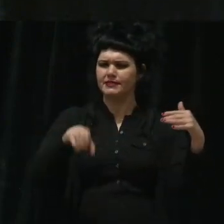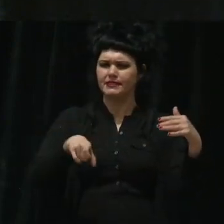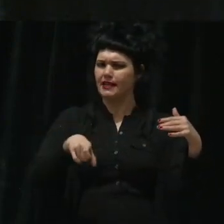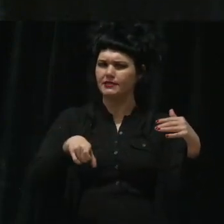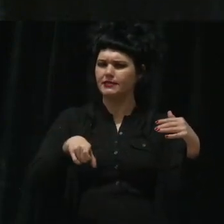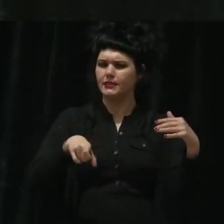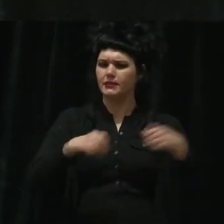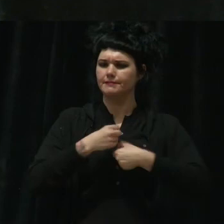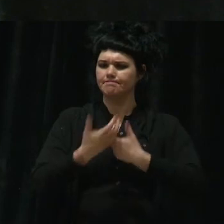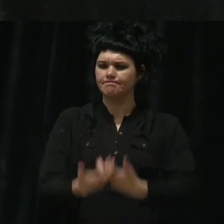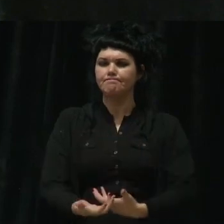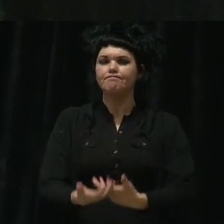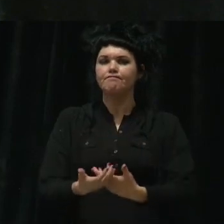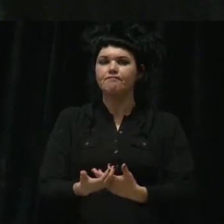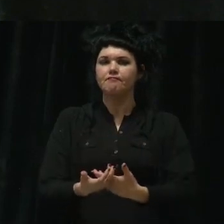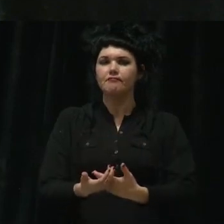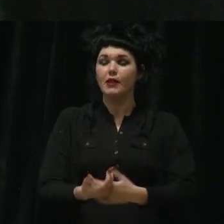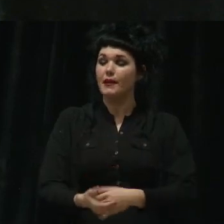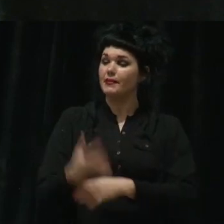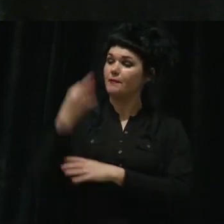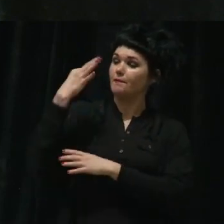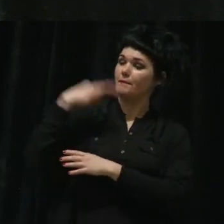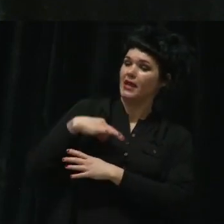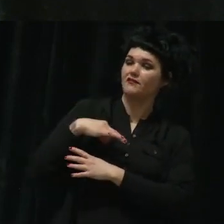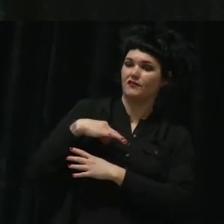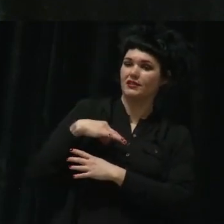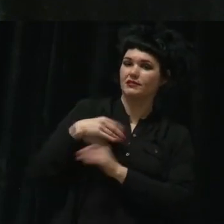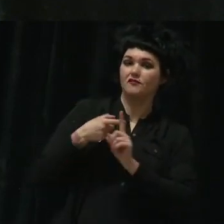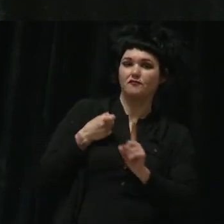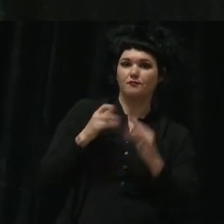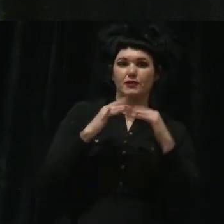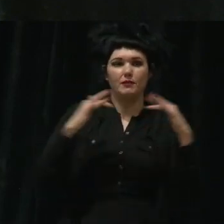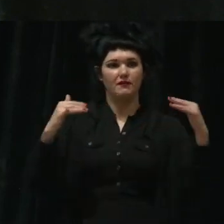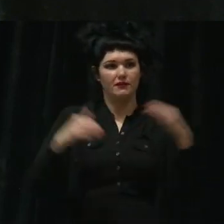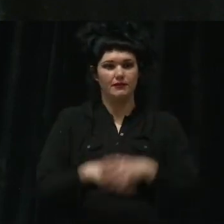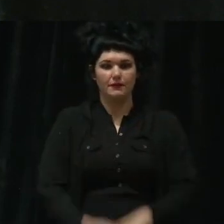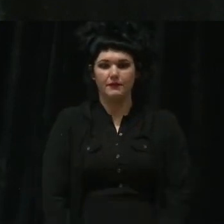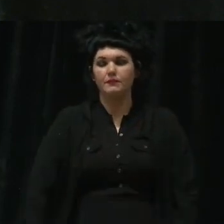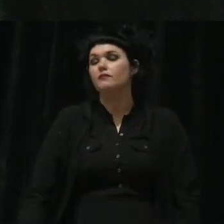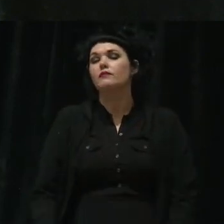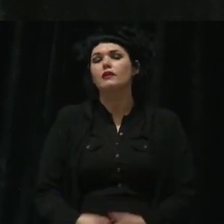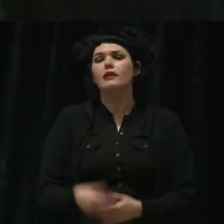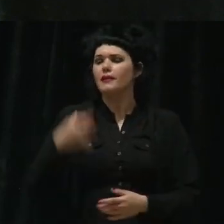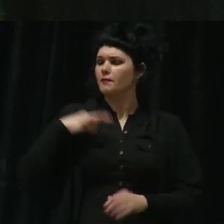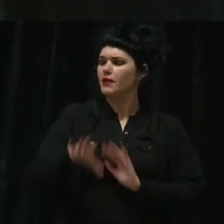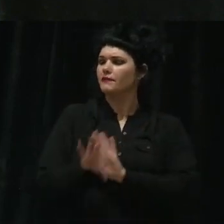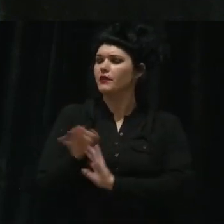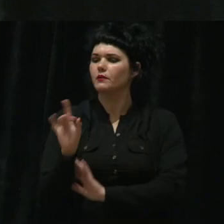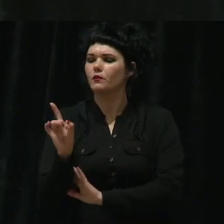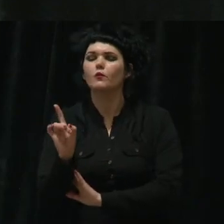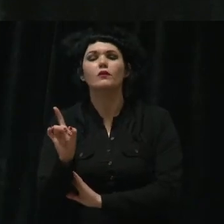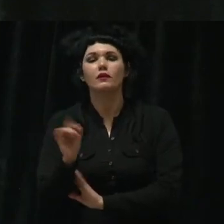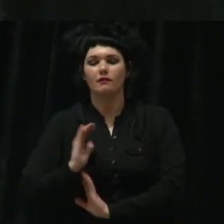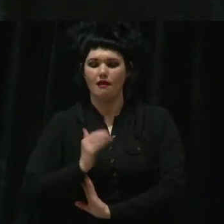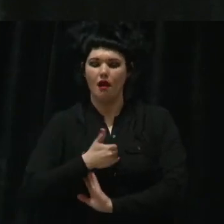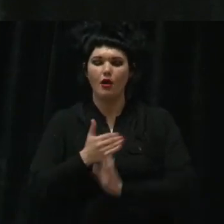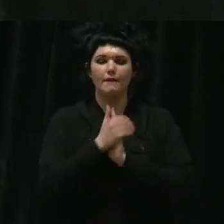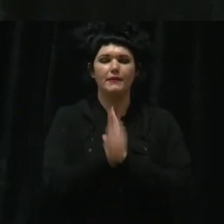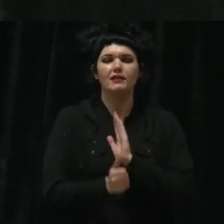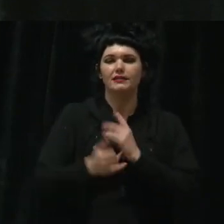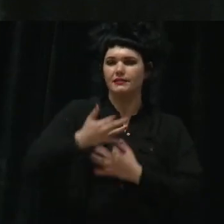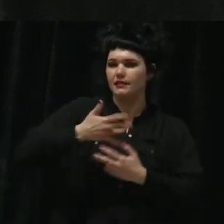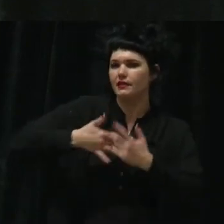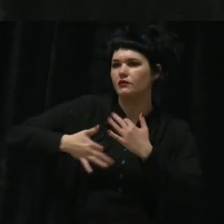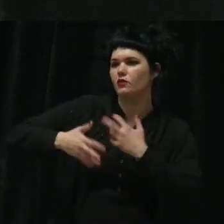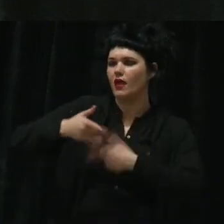to the benefits of diversity. And the benefits are in our ability to interact